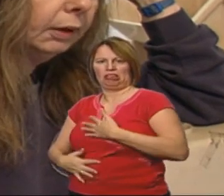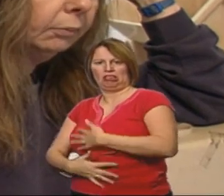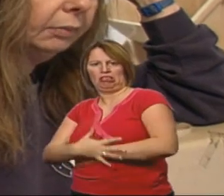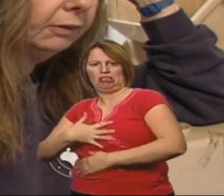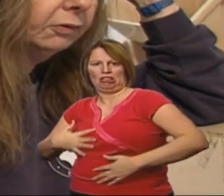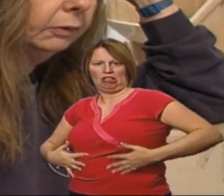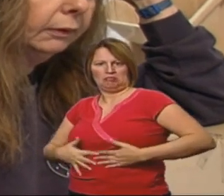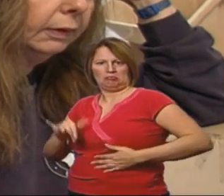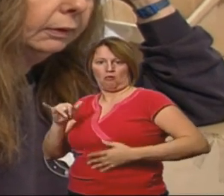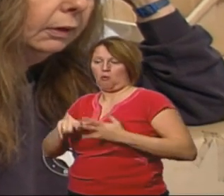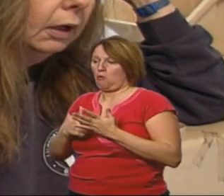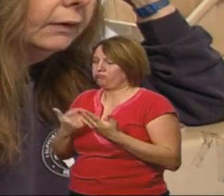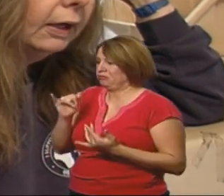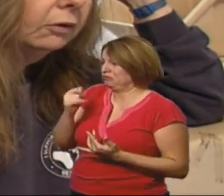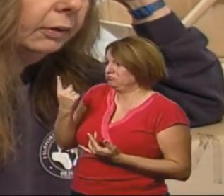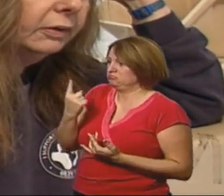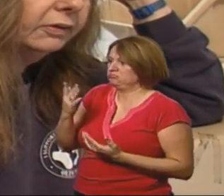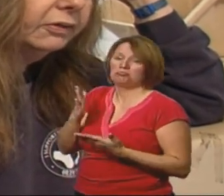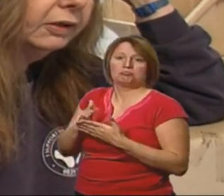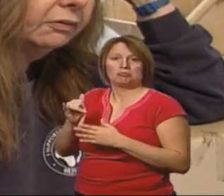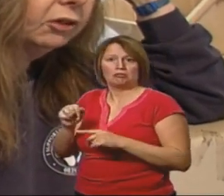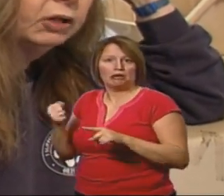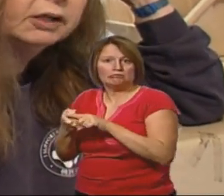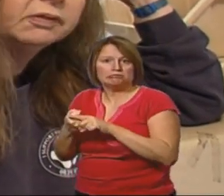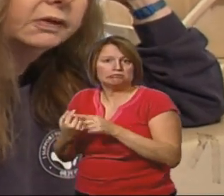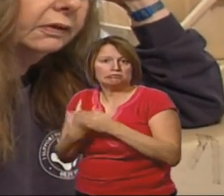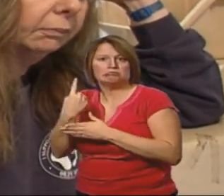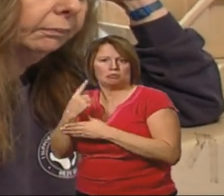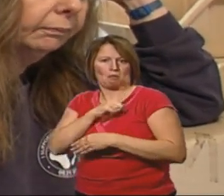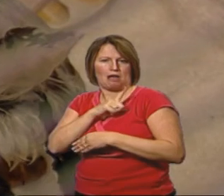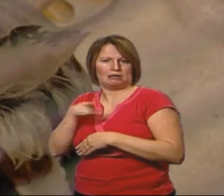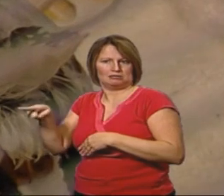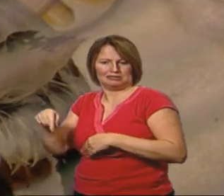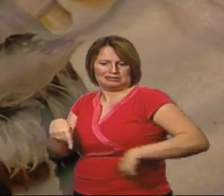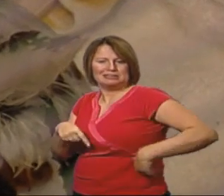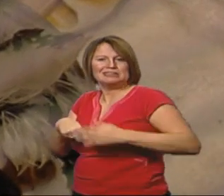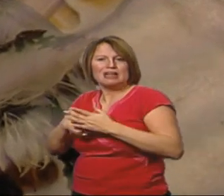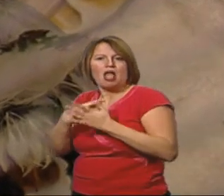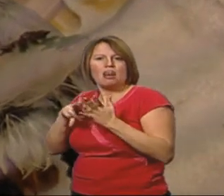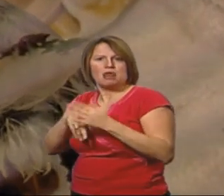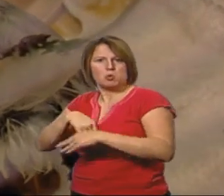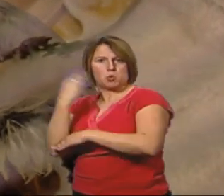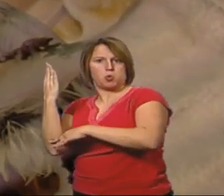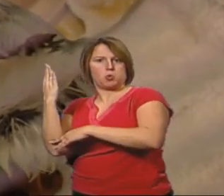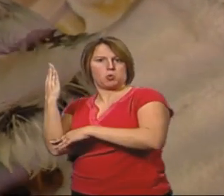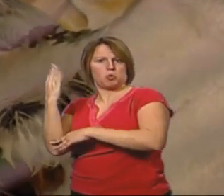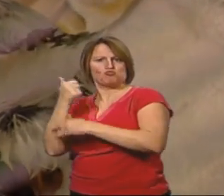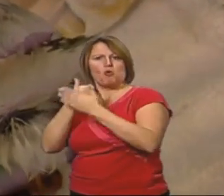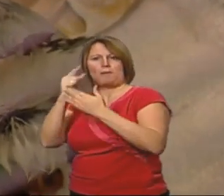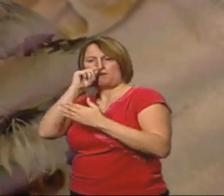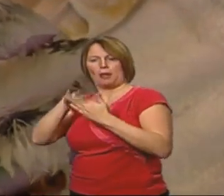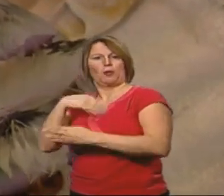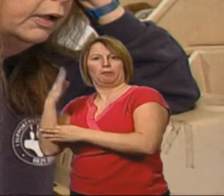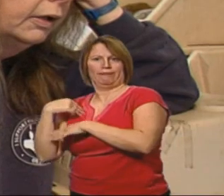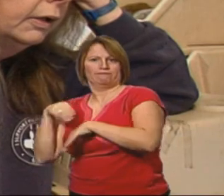and picking up bad food and that. And that so it just needs flushing out of his system. But he could have flown into something, because the way he's got his tail up